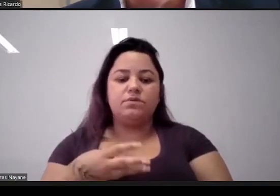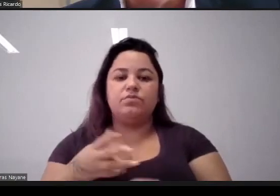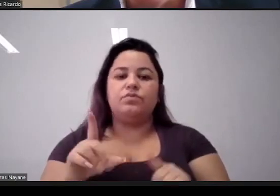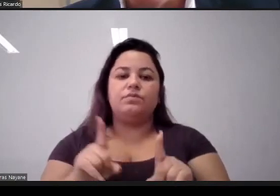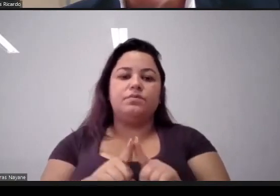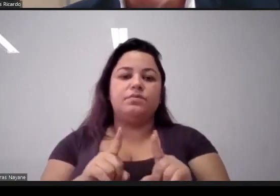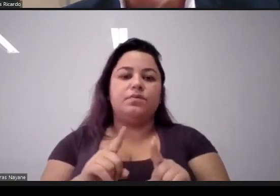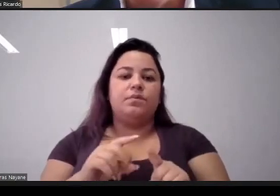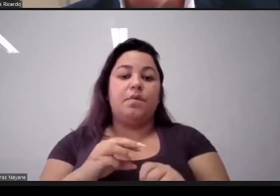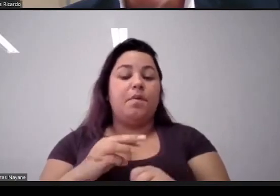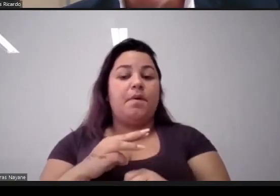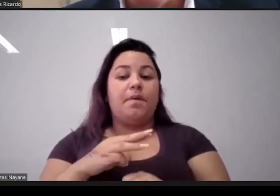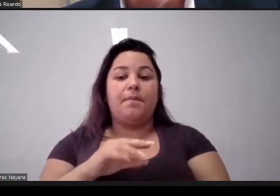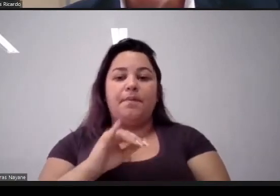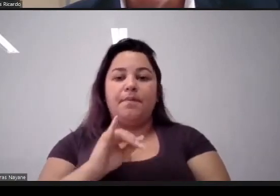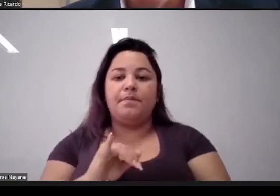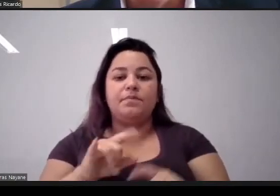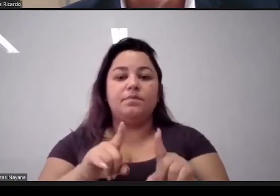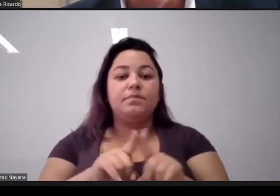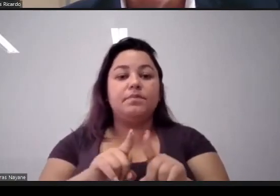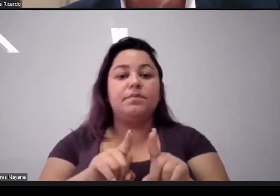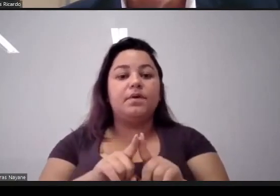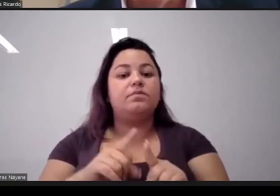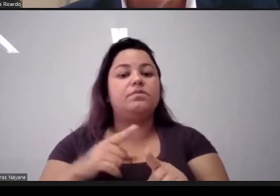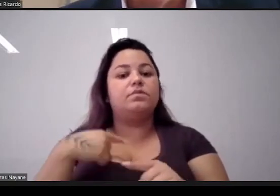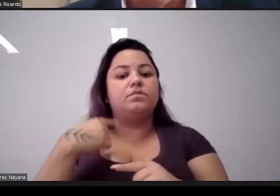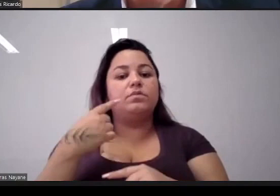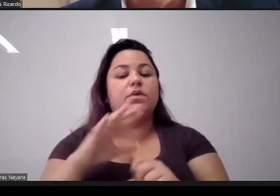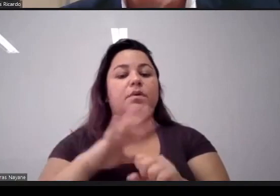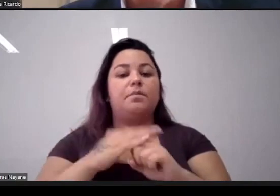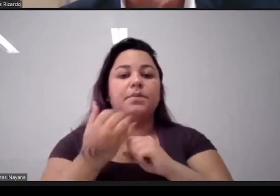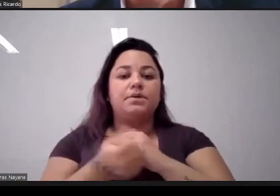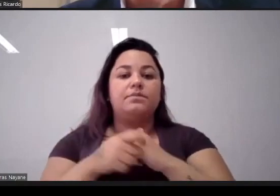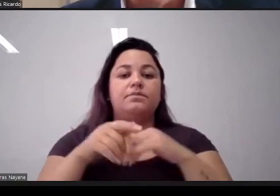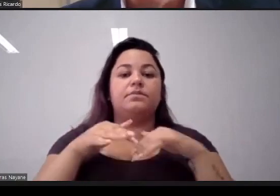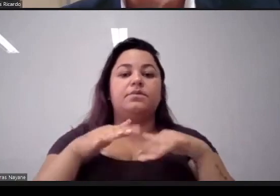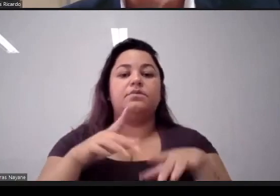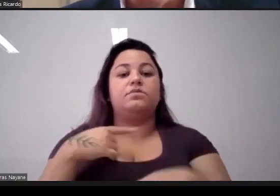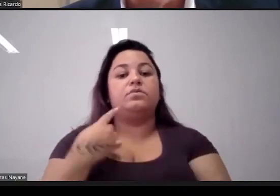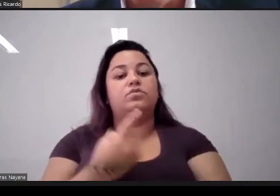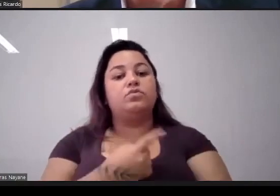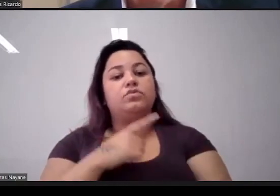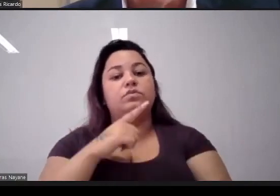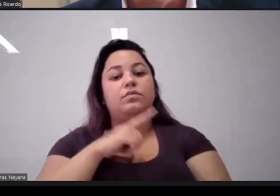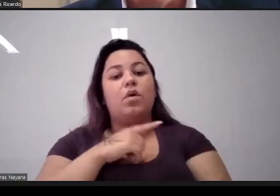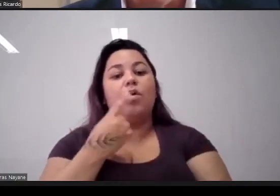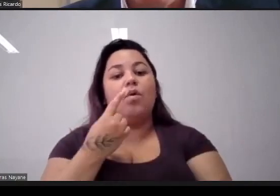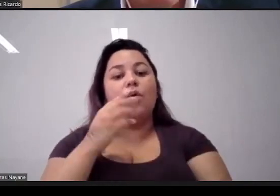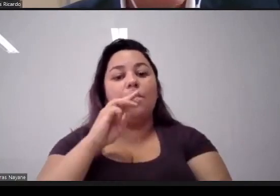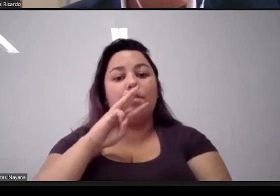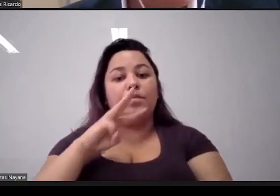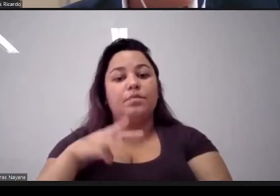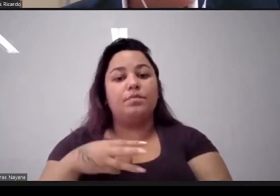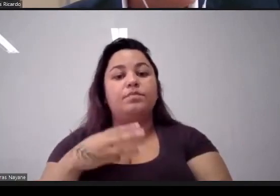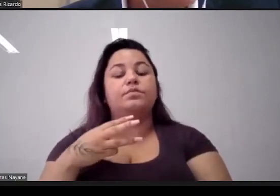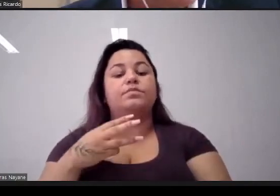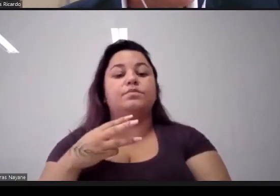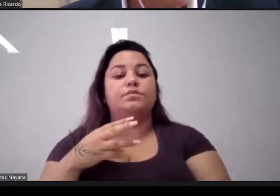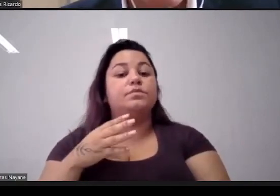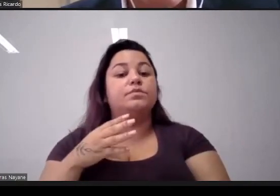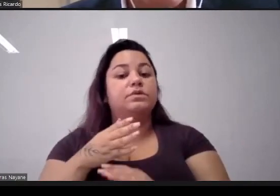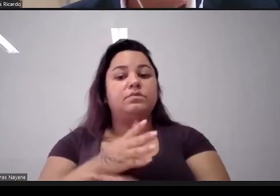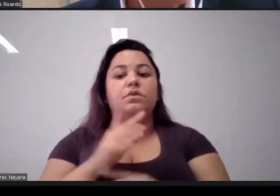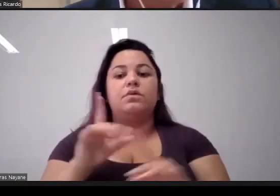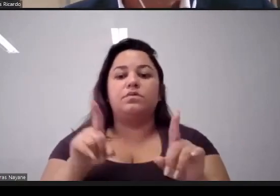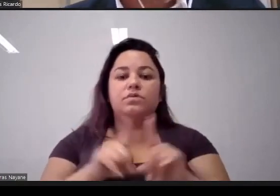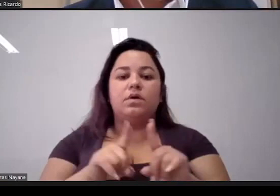10 million micro entrepreneurs, just after the pandemic, we had more than 1 million of them